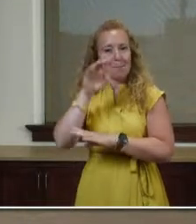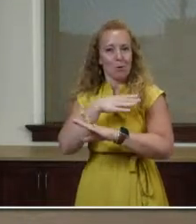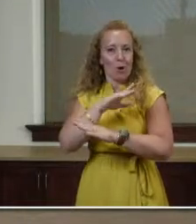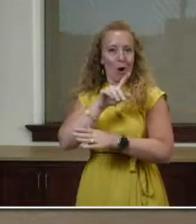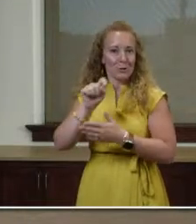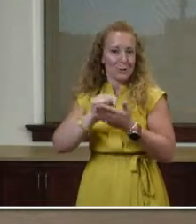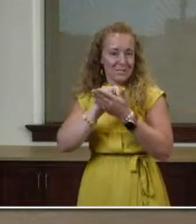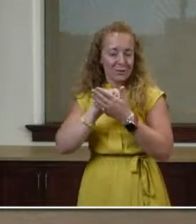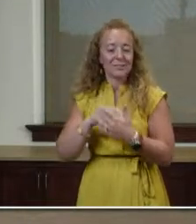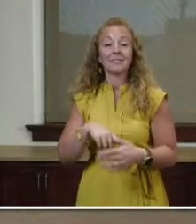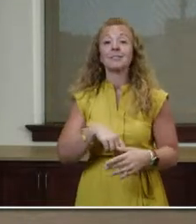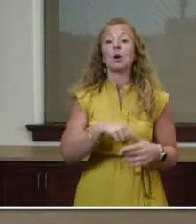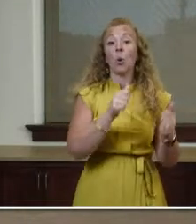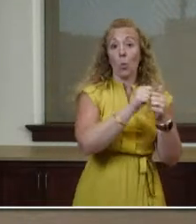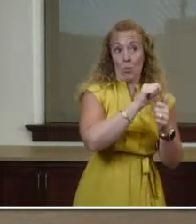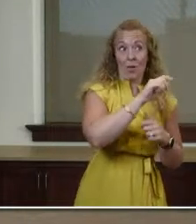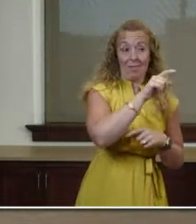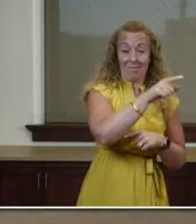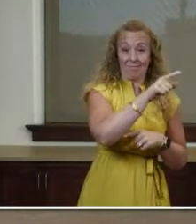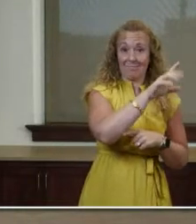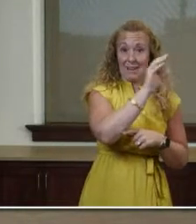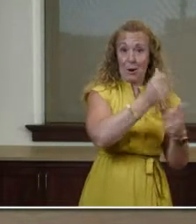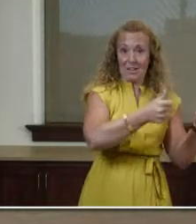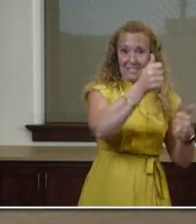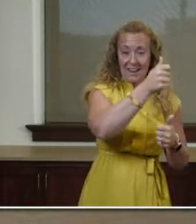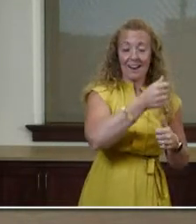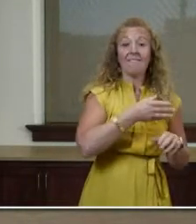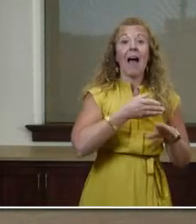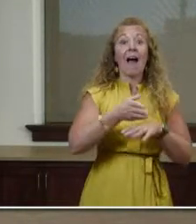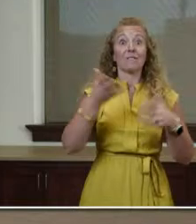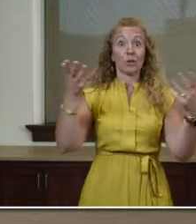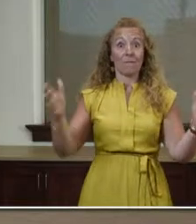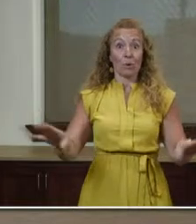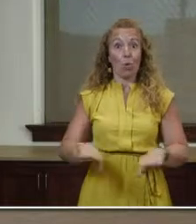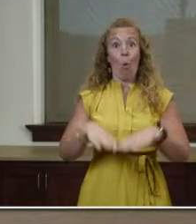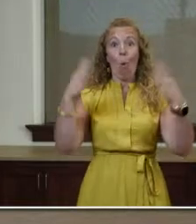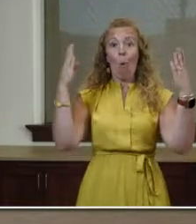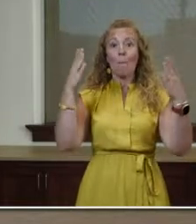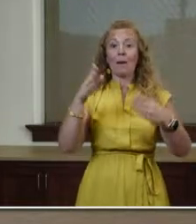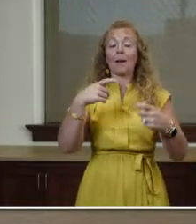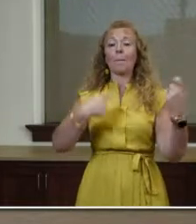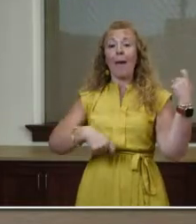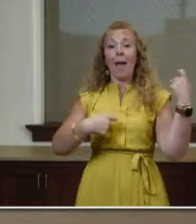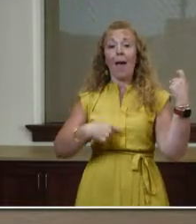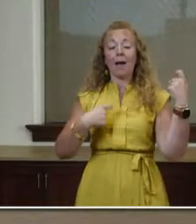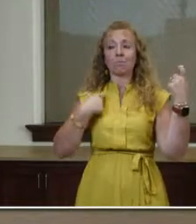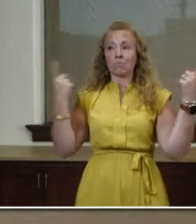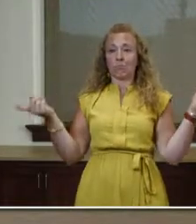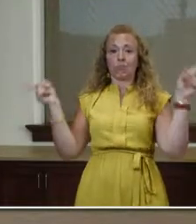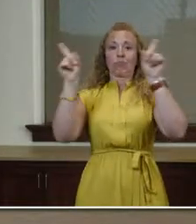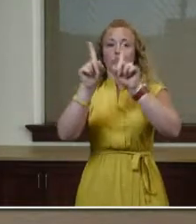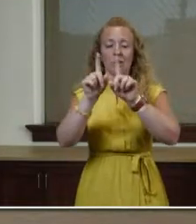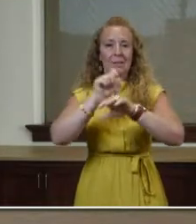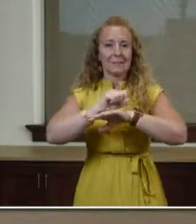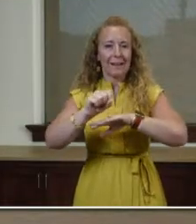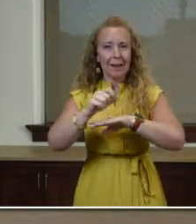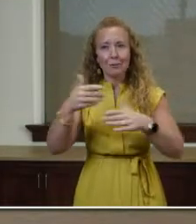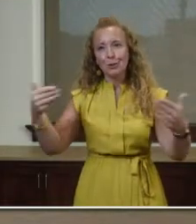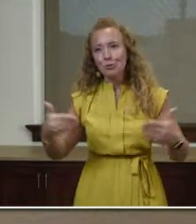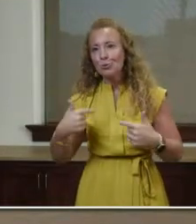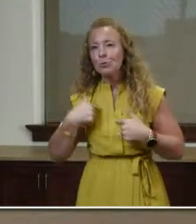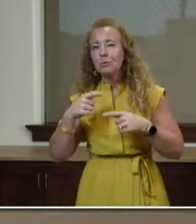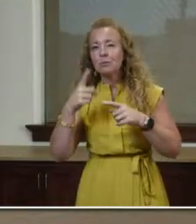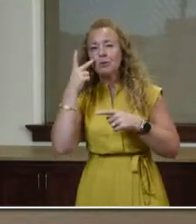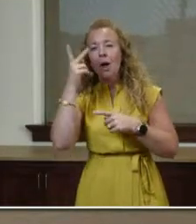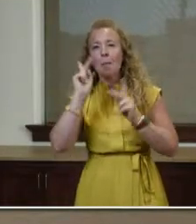executive was there, and after the opening act, he brought me up on stage and introduced me to the crowd. And let me tell you, what I saw from up